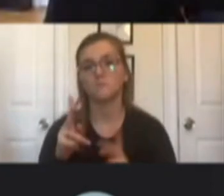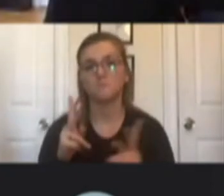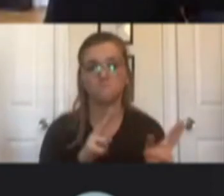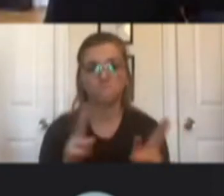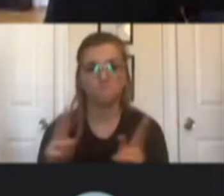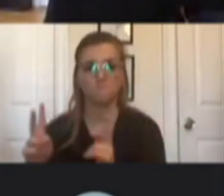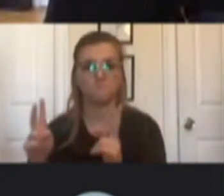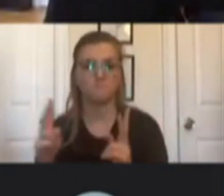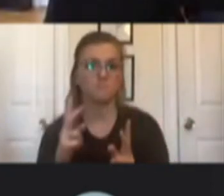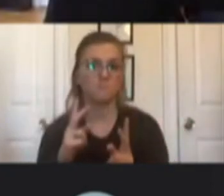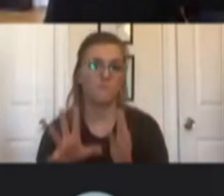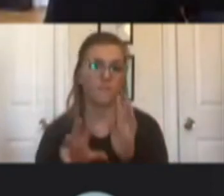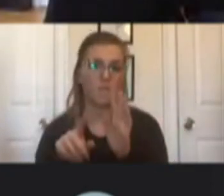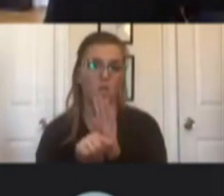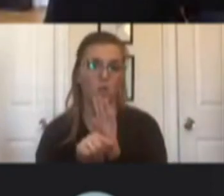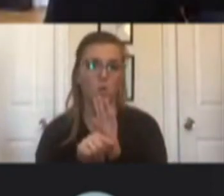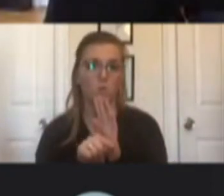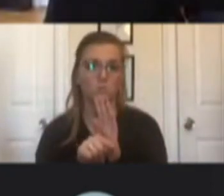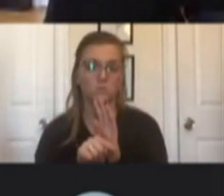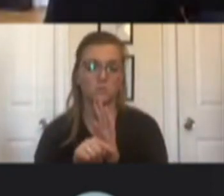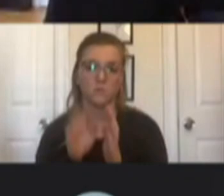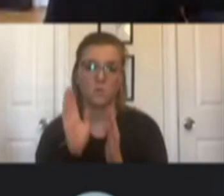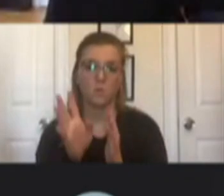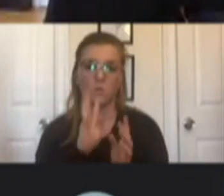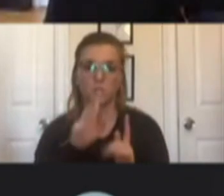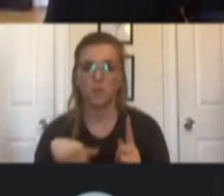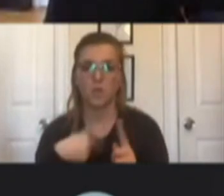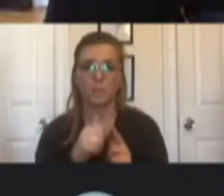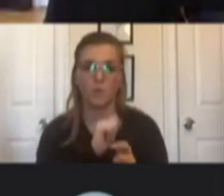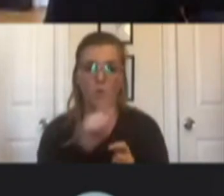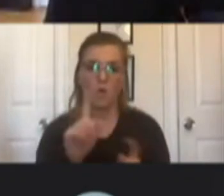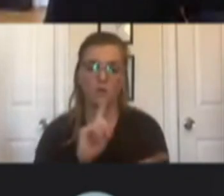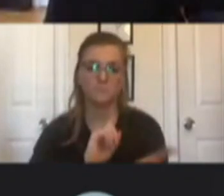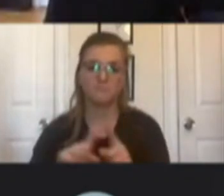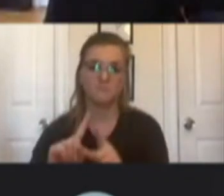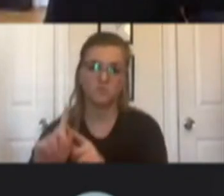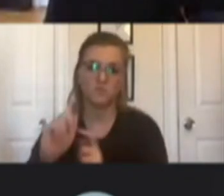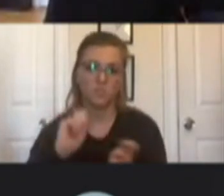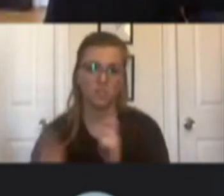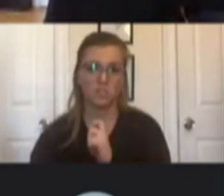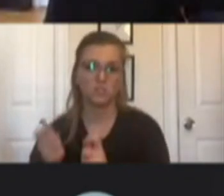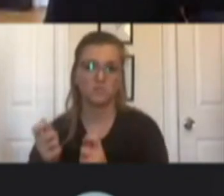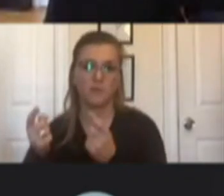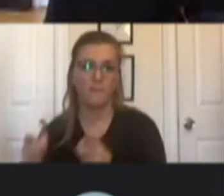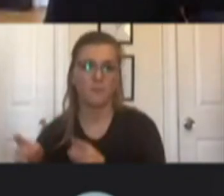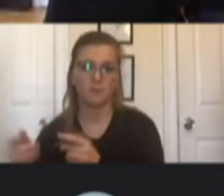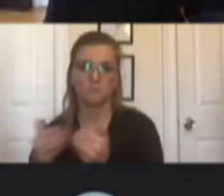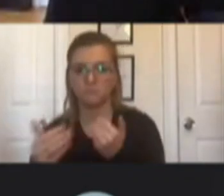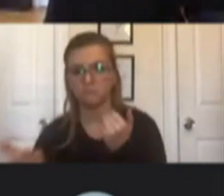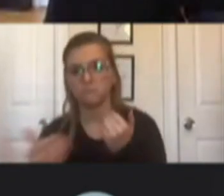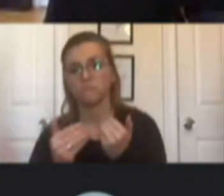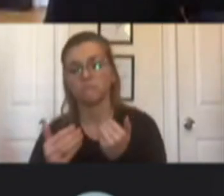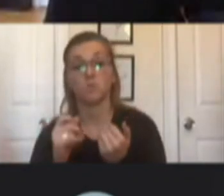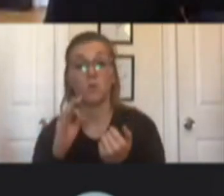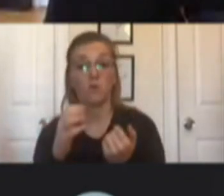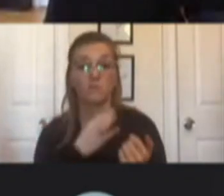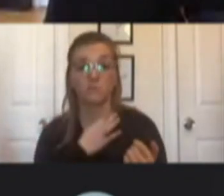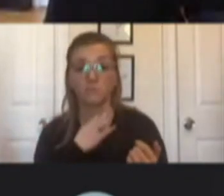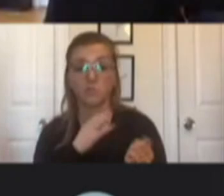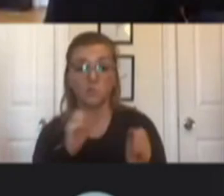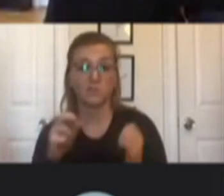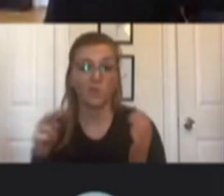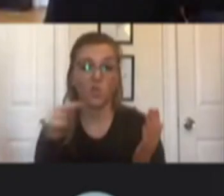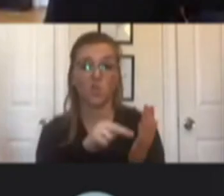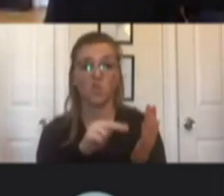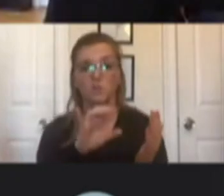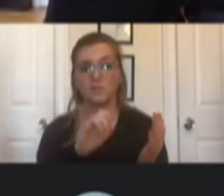all of the different changes that are being made. So feel free to take a look on the city website, or if you can't find